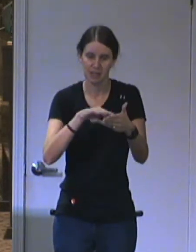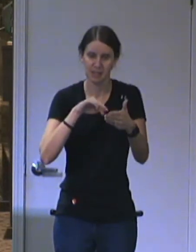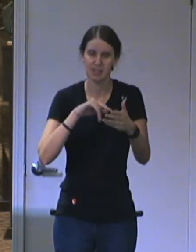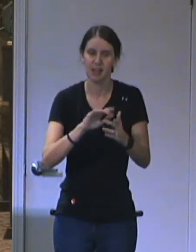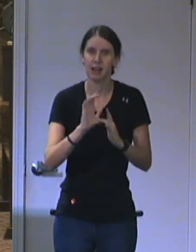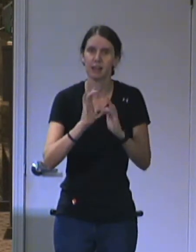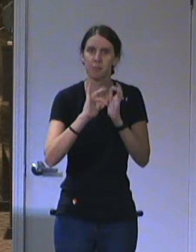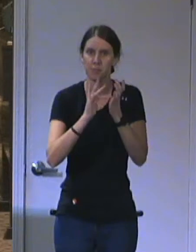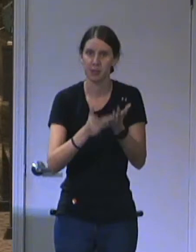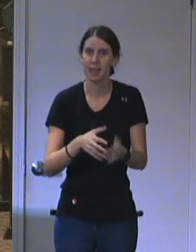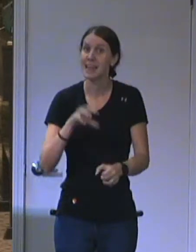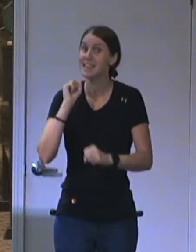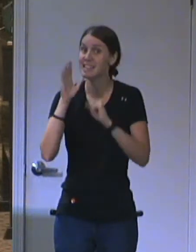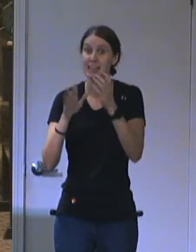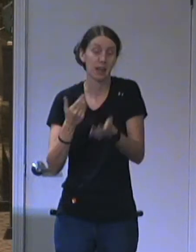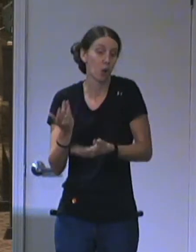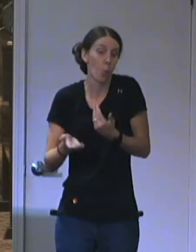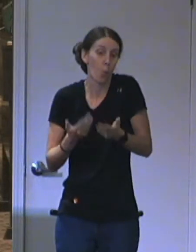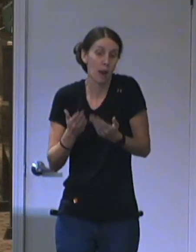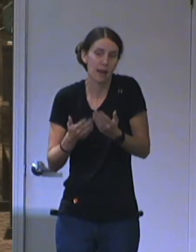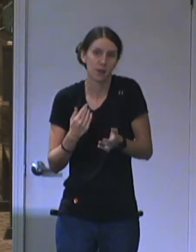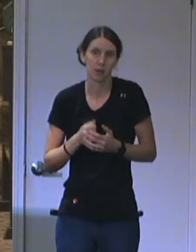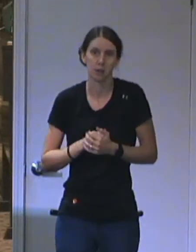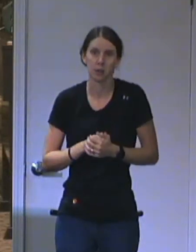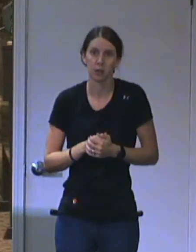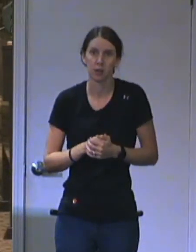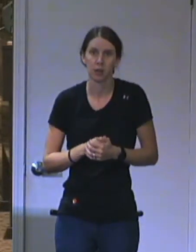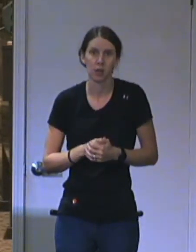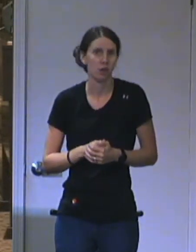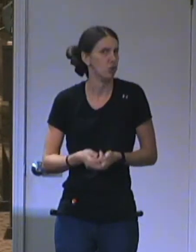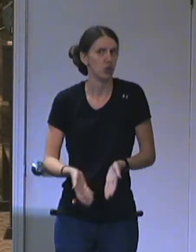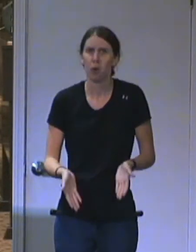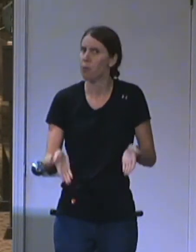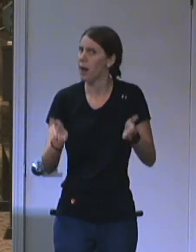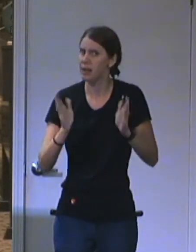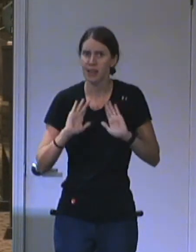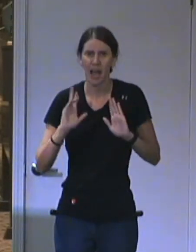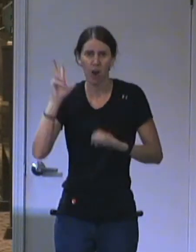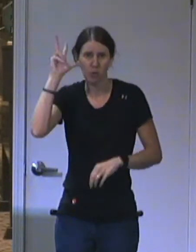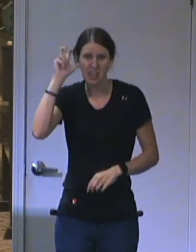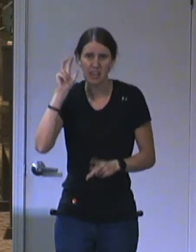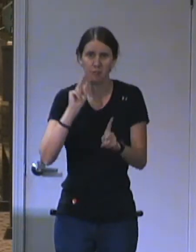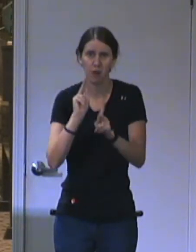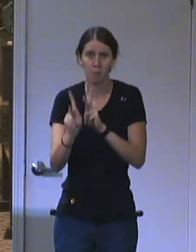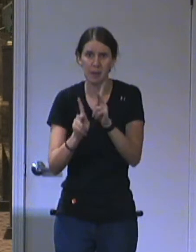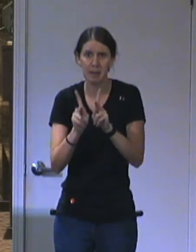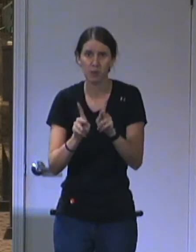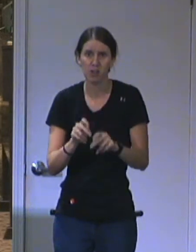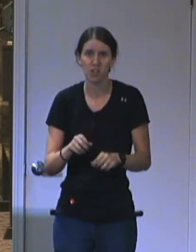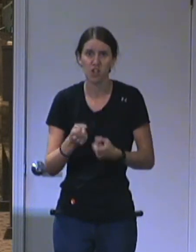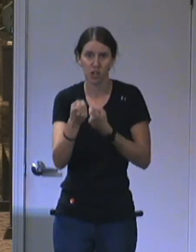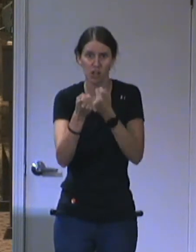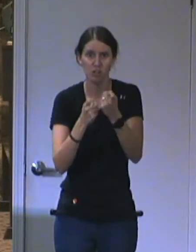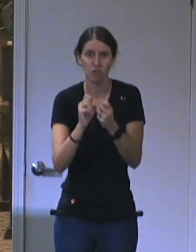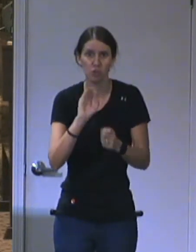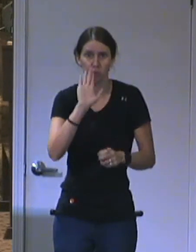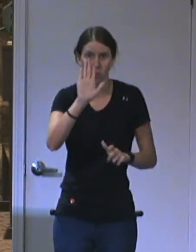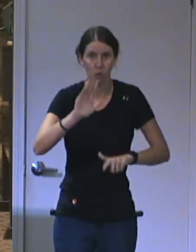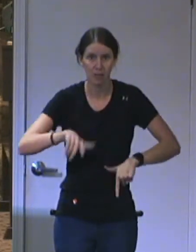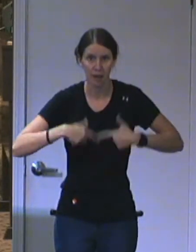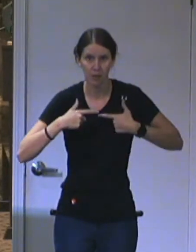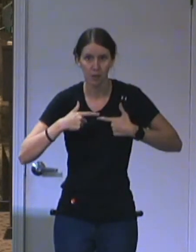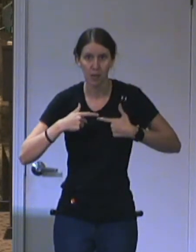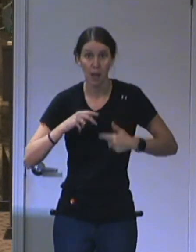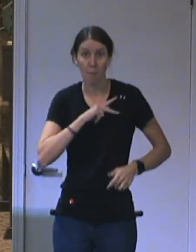on, you know, on the praise team or whatever it is. We cannot allow evil people that kind of power in our life. Paul